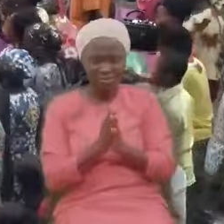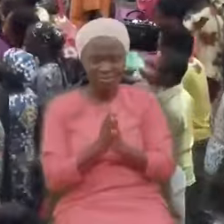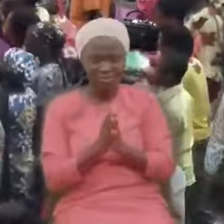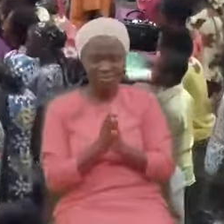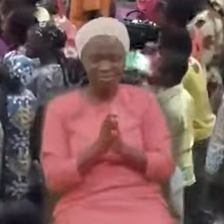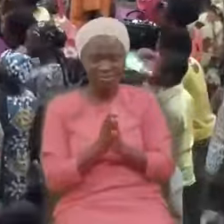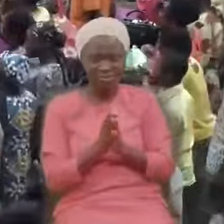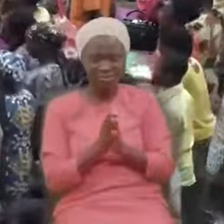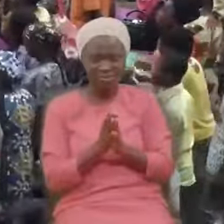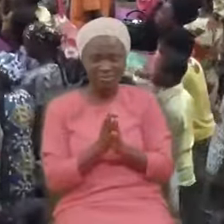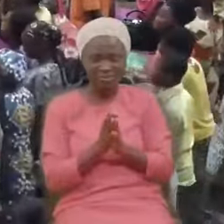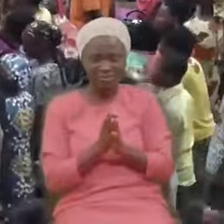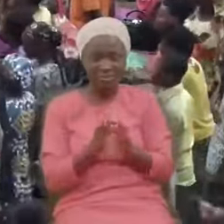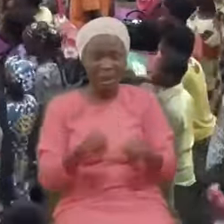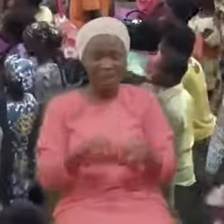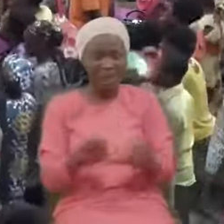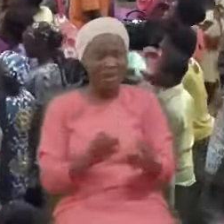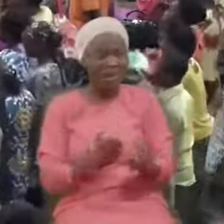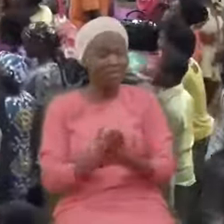Breakthrough.